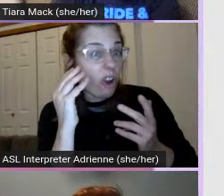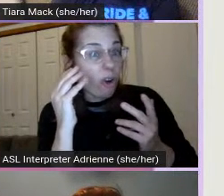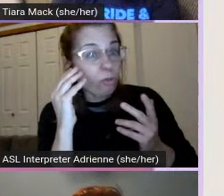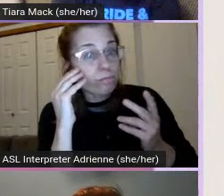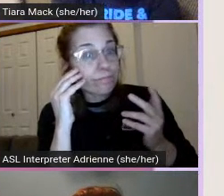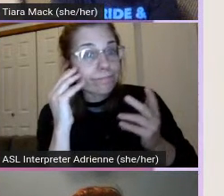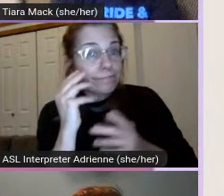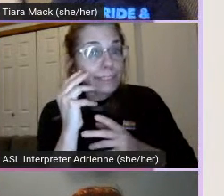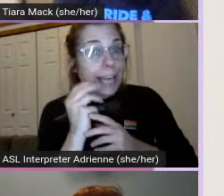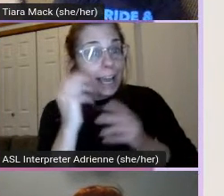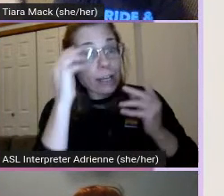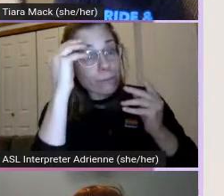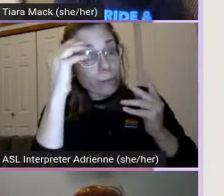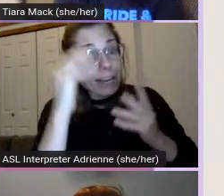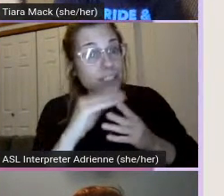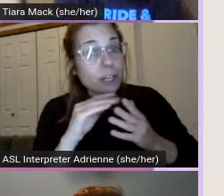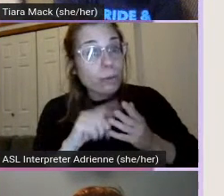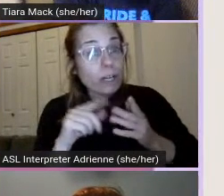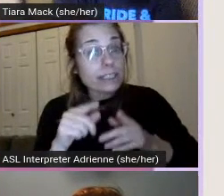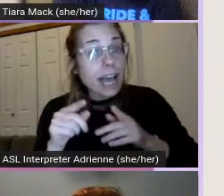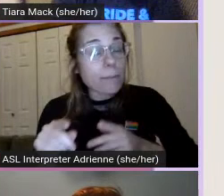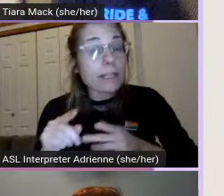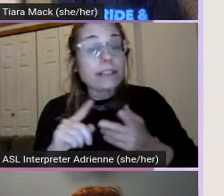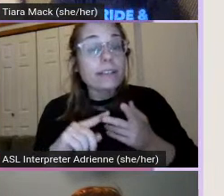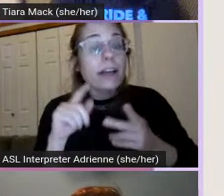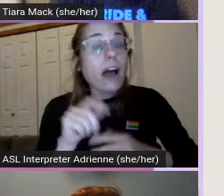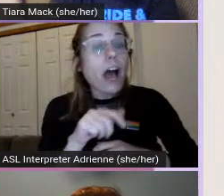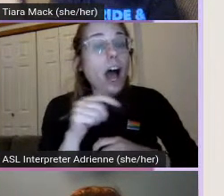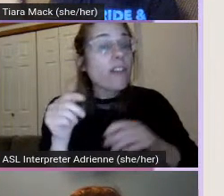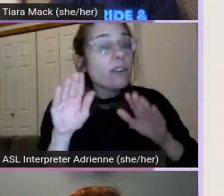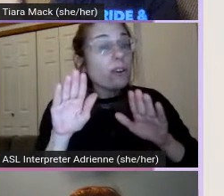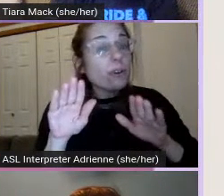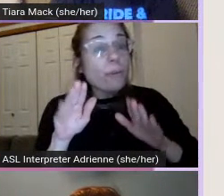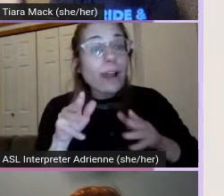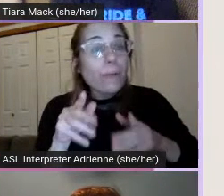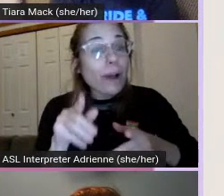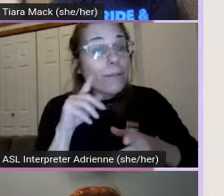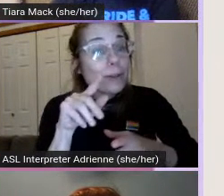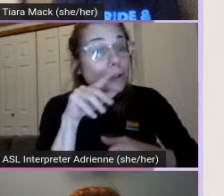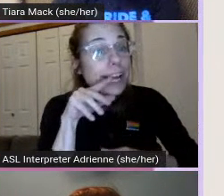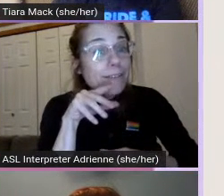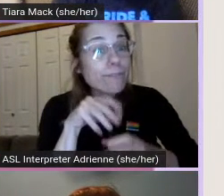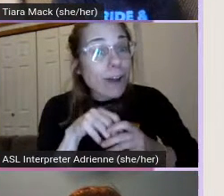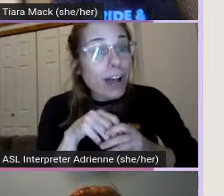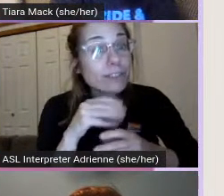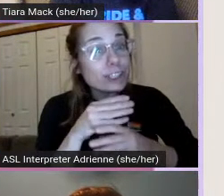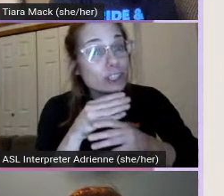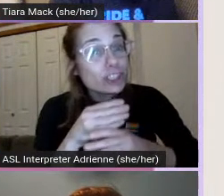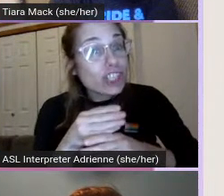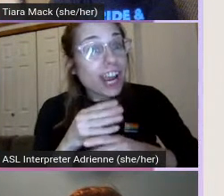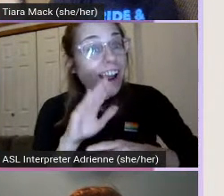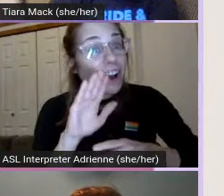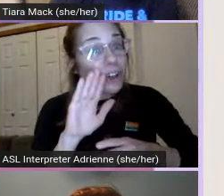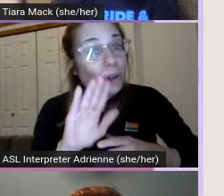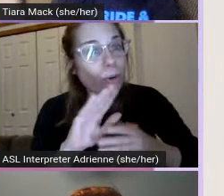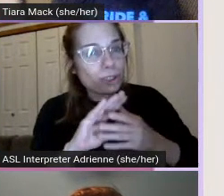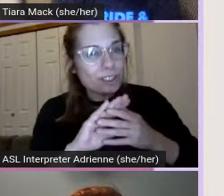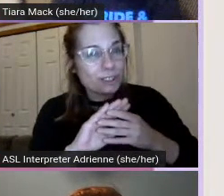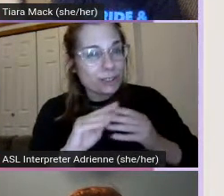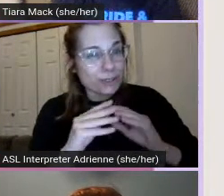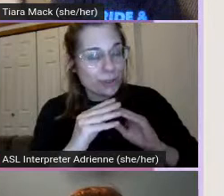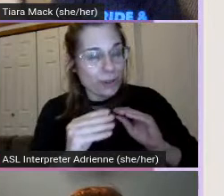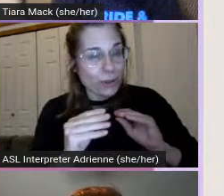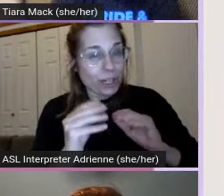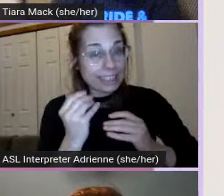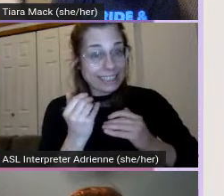story. Tonight, you heard my story, and we also highlighted some of the ways that you can use your story to get involved in the movement, either